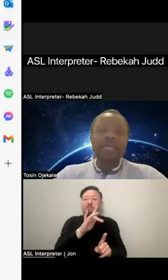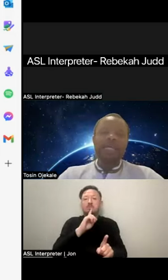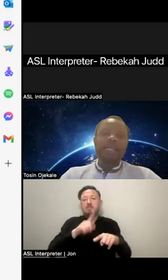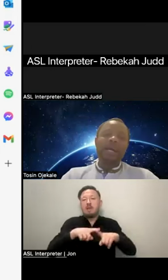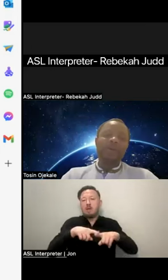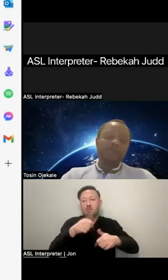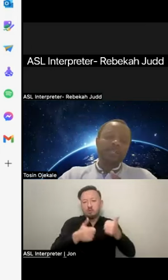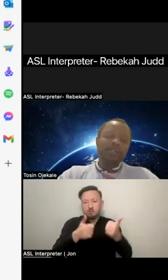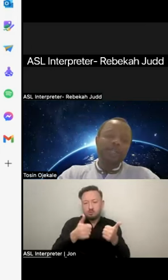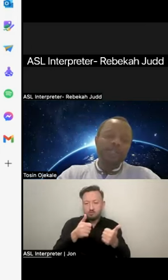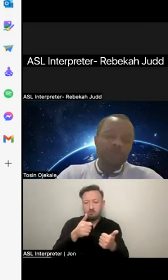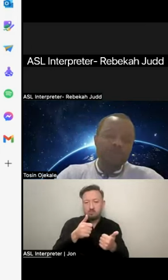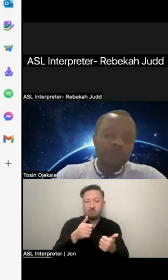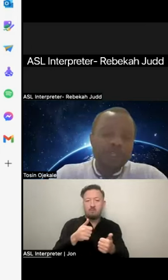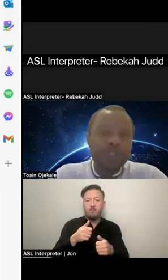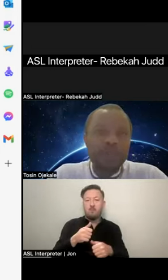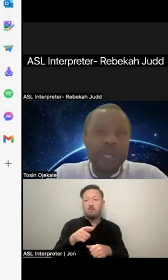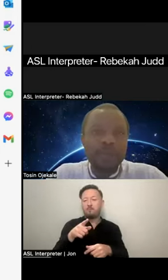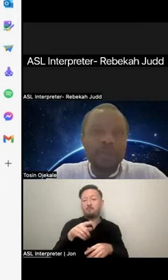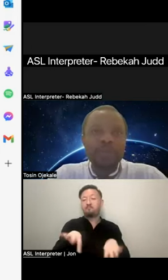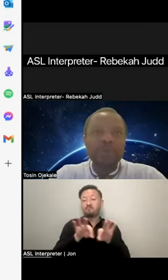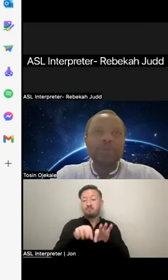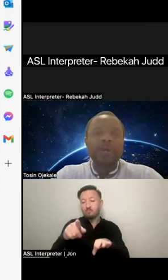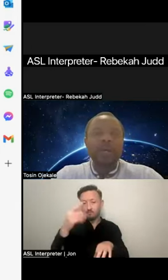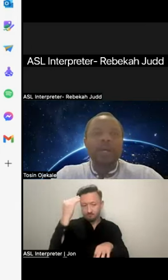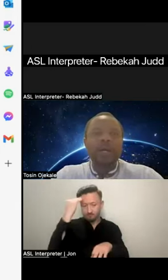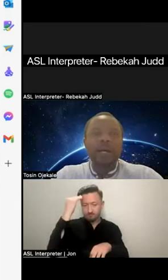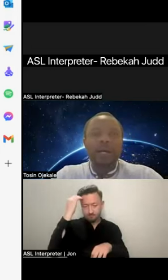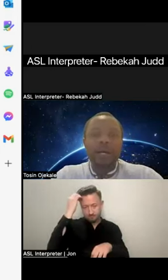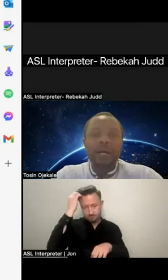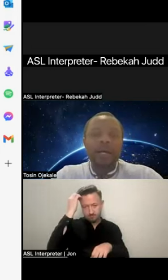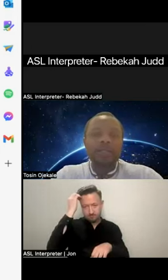Okay. Now, two things you need to be able to